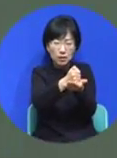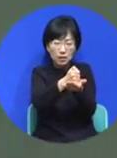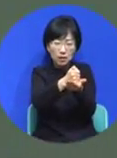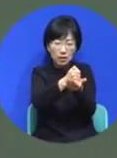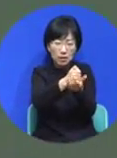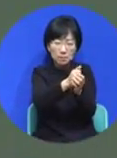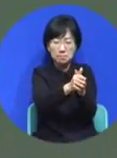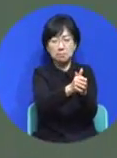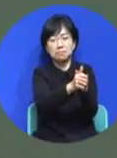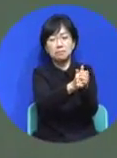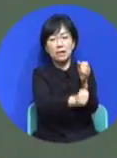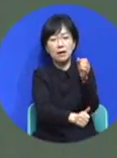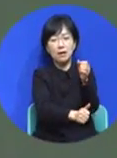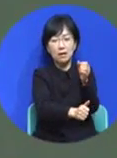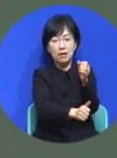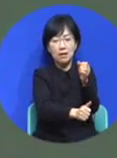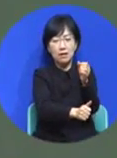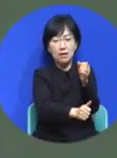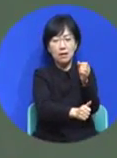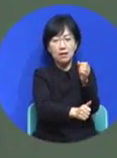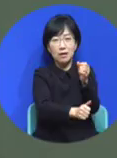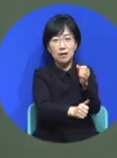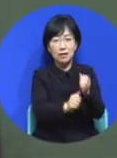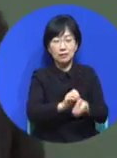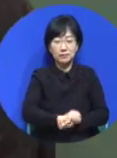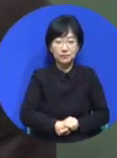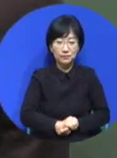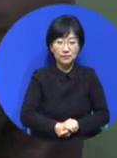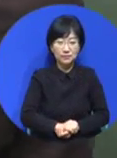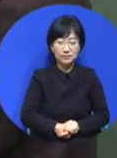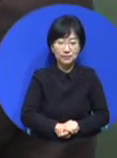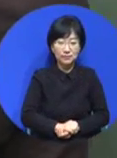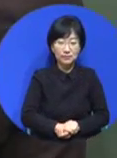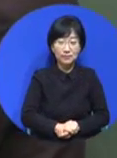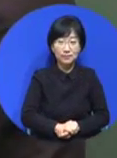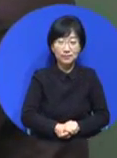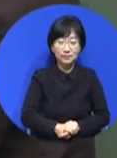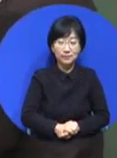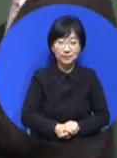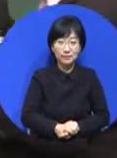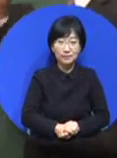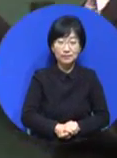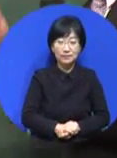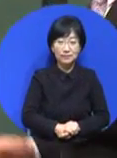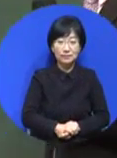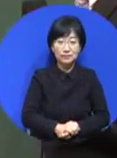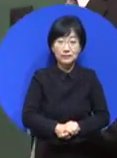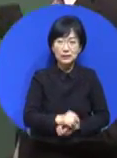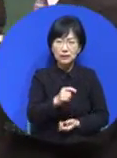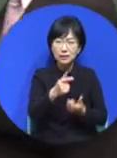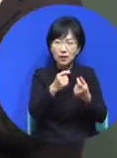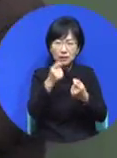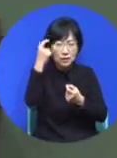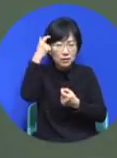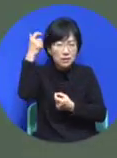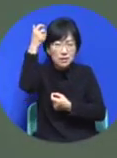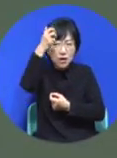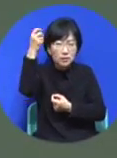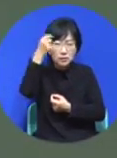hell. And this is how so many people live their lives, and we enter into eternity.